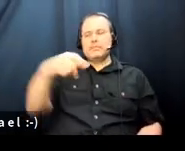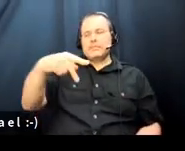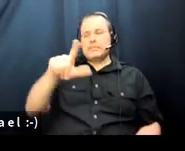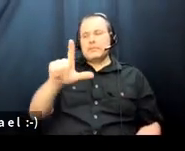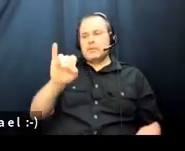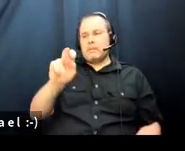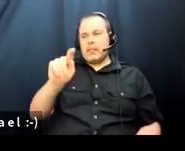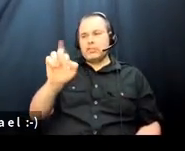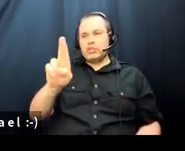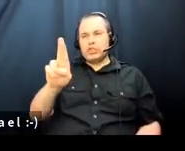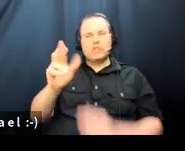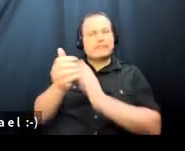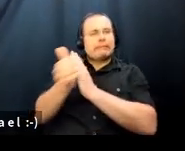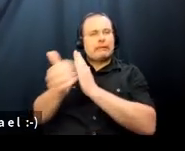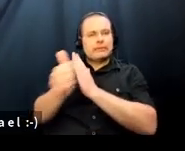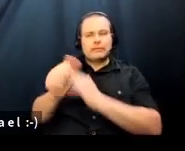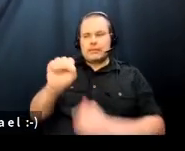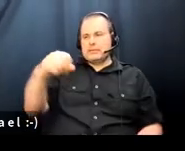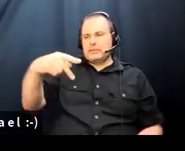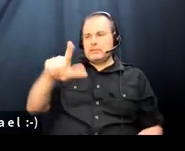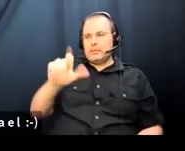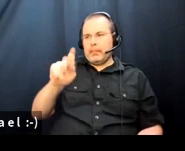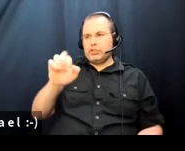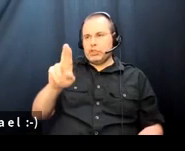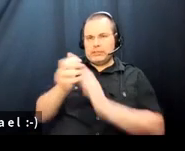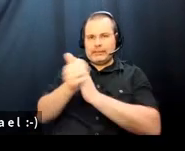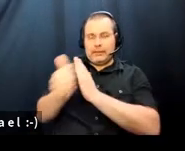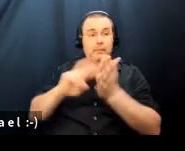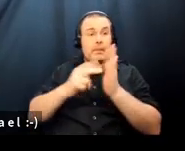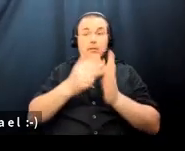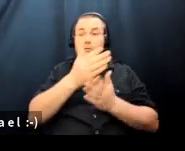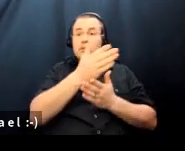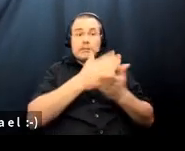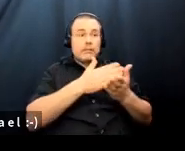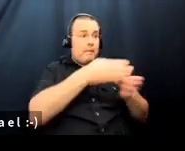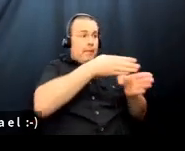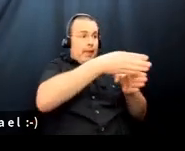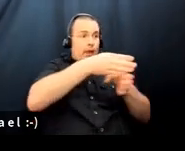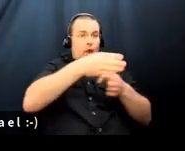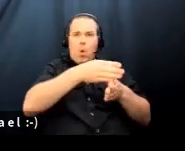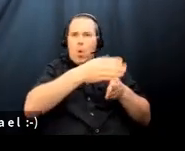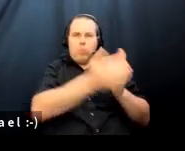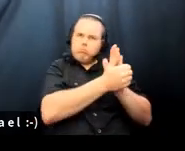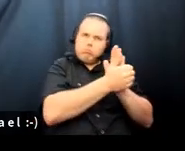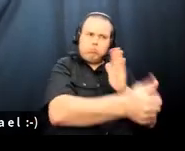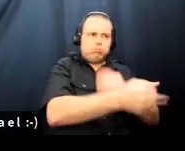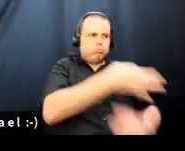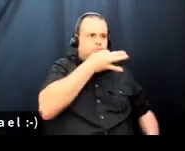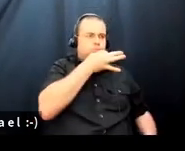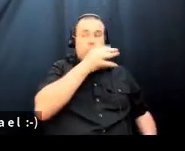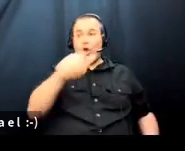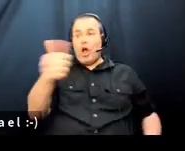Splinter skills means they have some very, very high skills in one area and some much lower skills in another